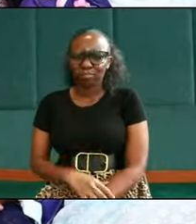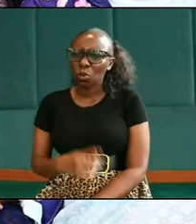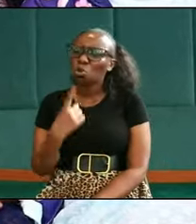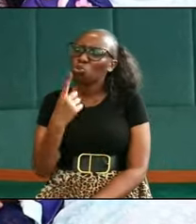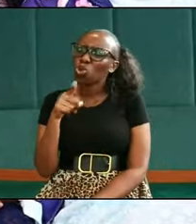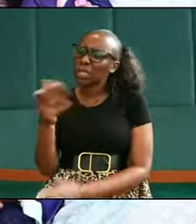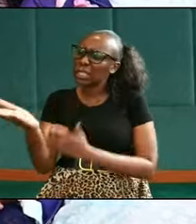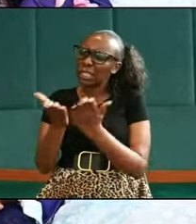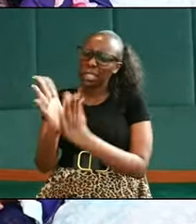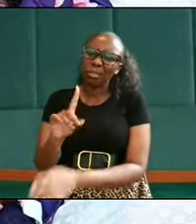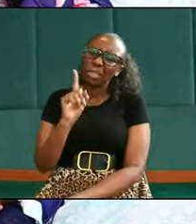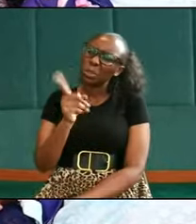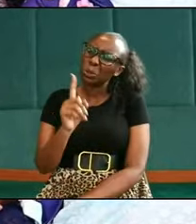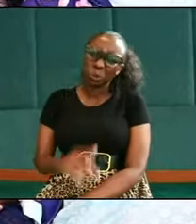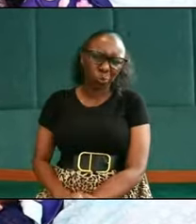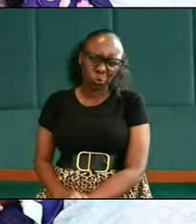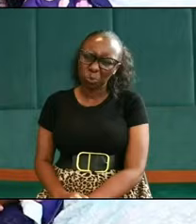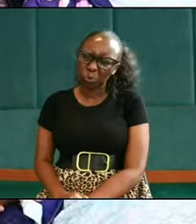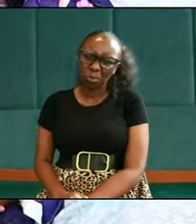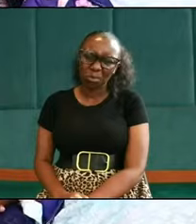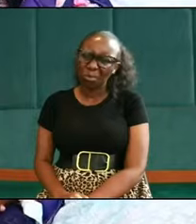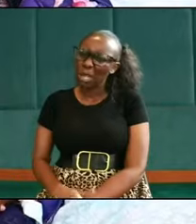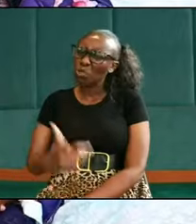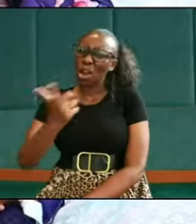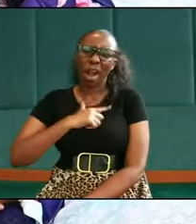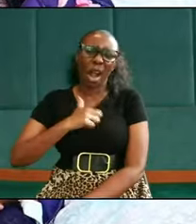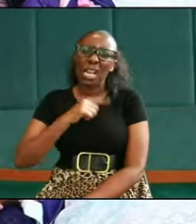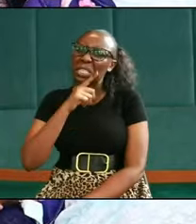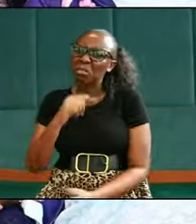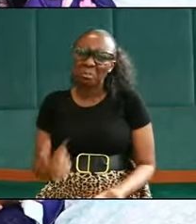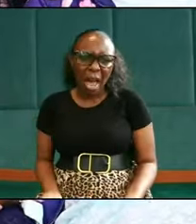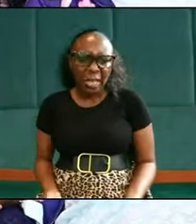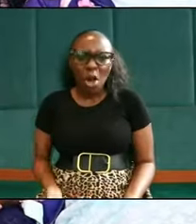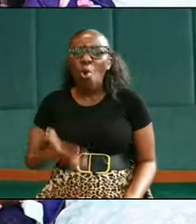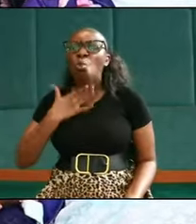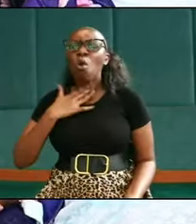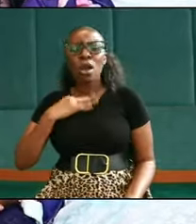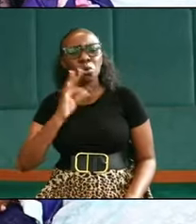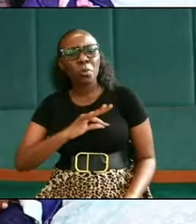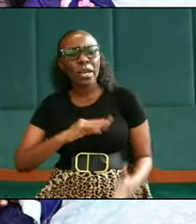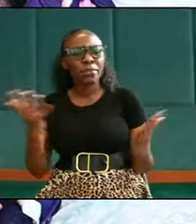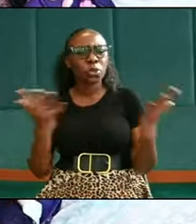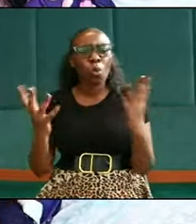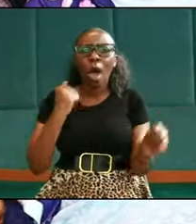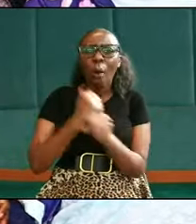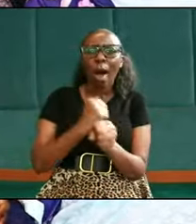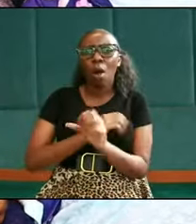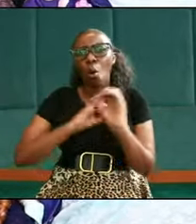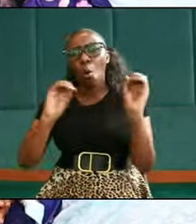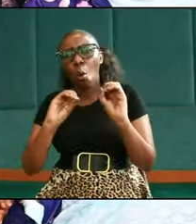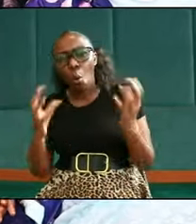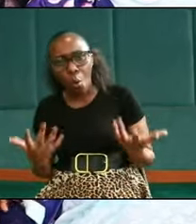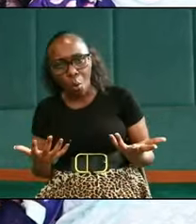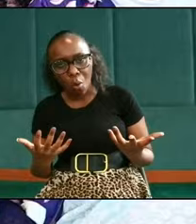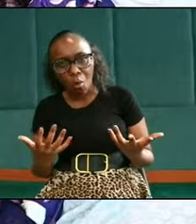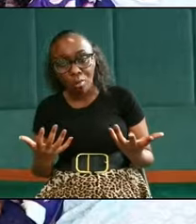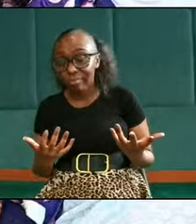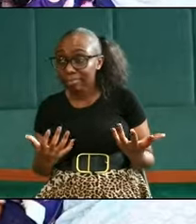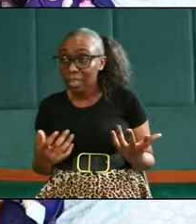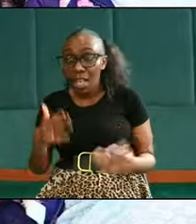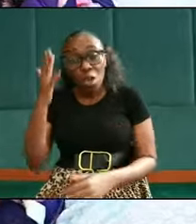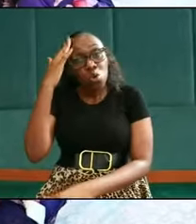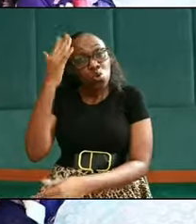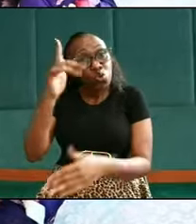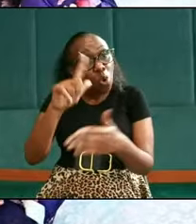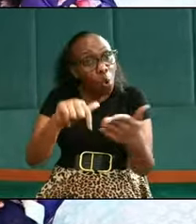man, reaping where you have not sown and gathering where you have not scattered seed. By the way,